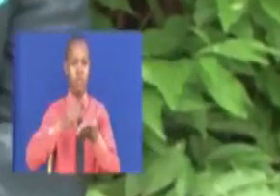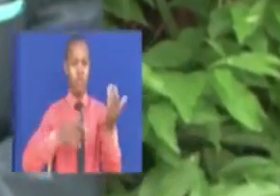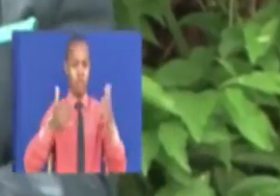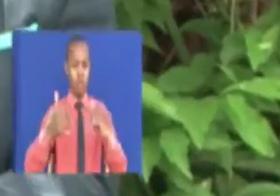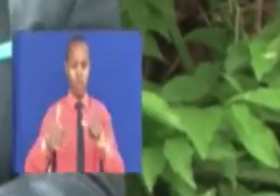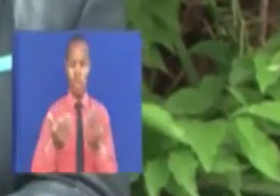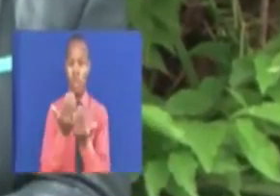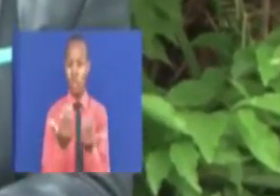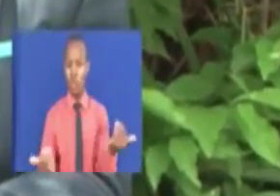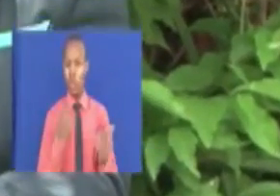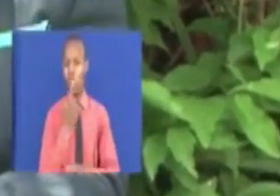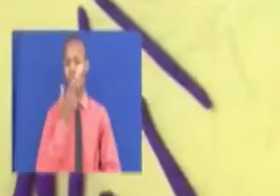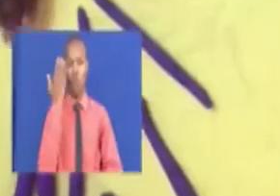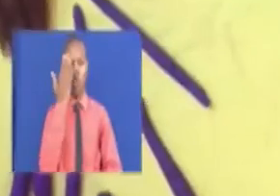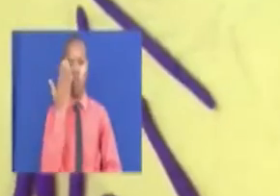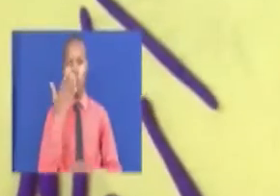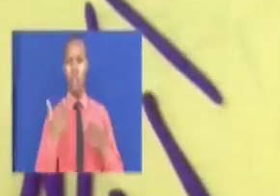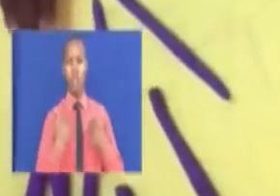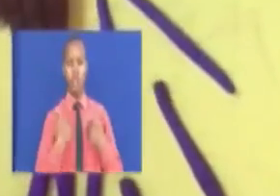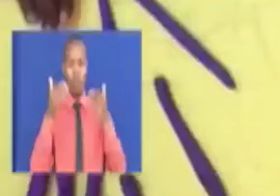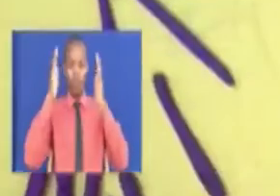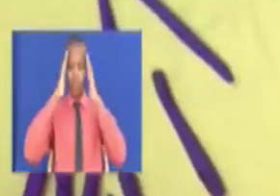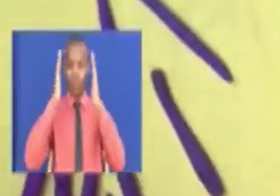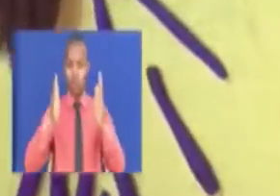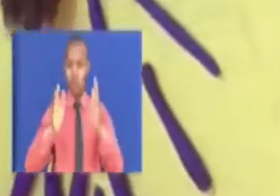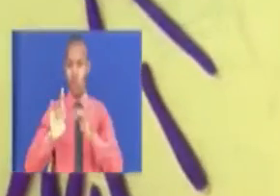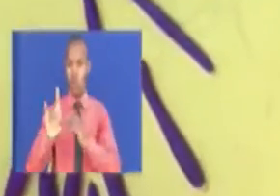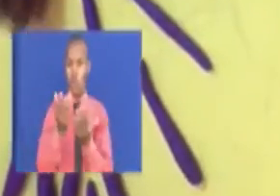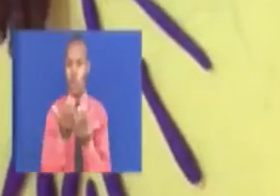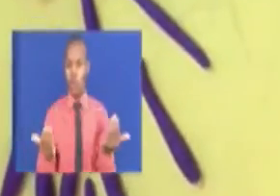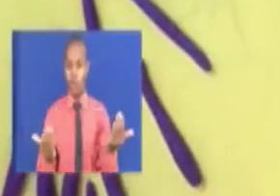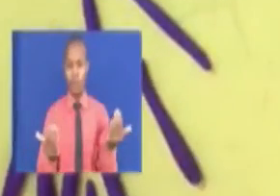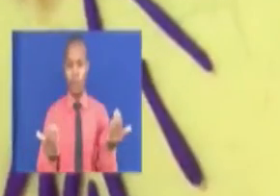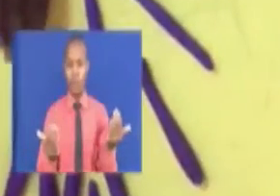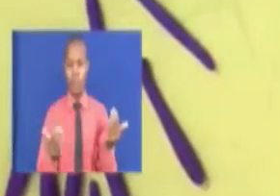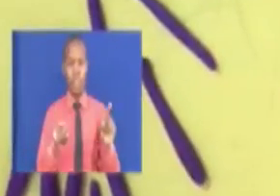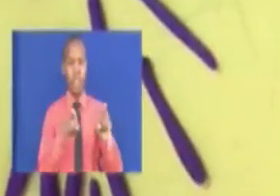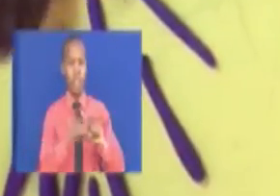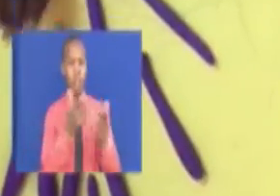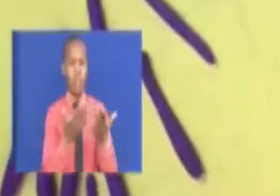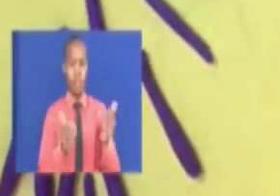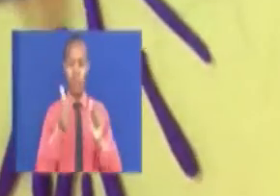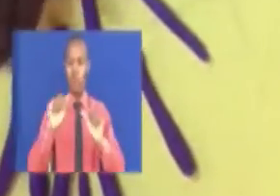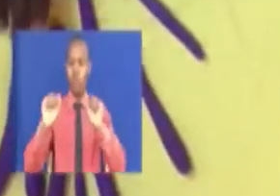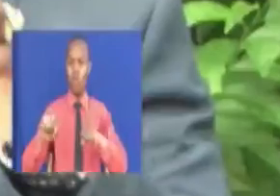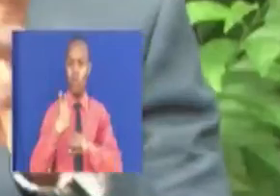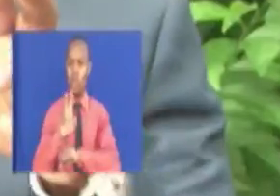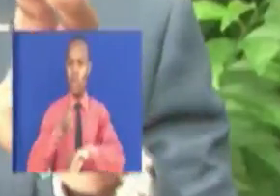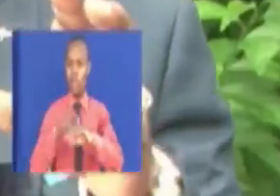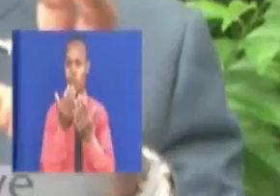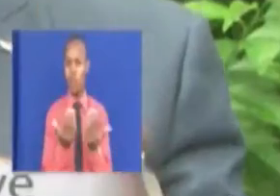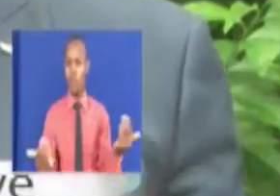with autism tend to focus on one item, one among the many symptoms that can be seen early in childhood. They